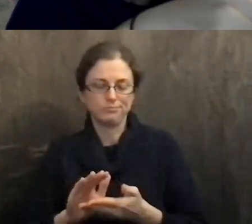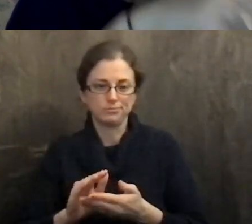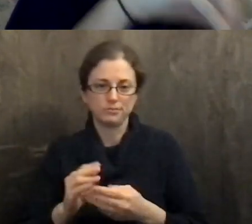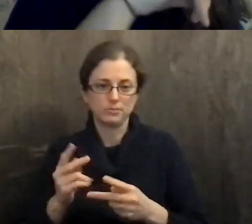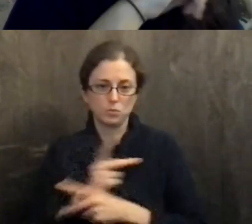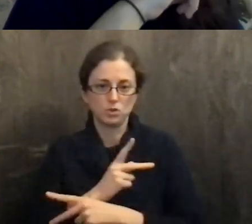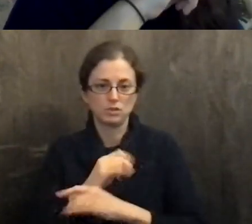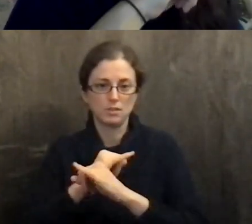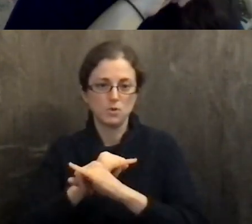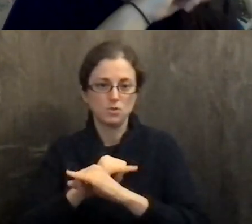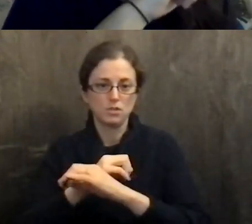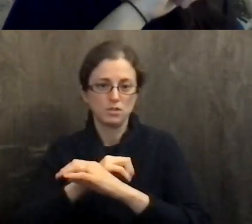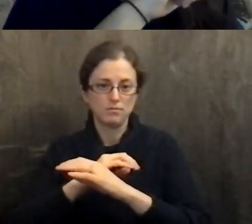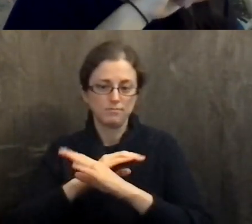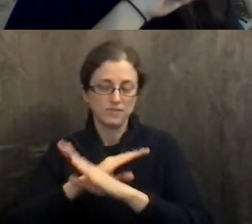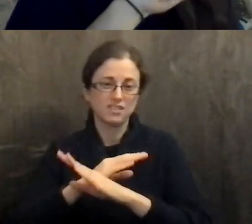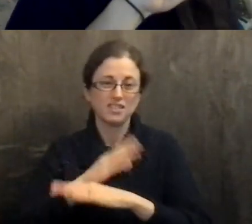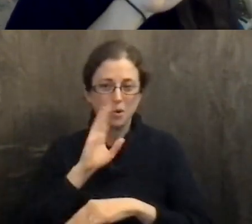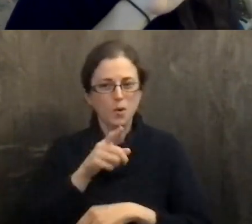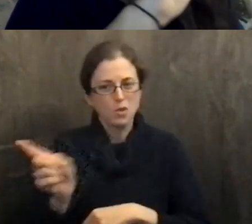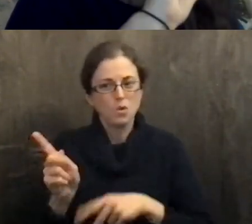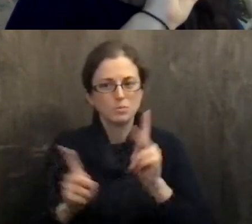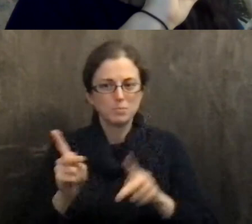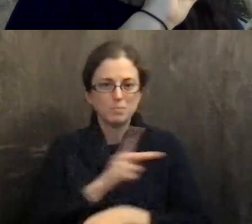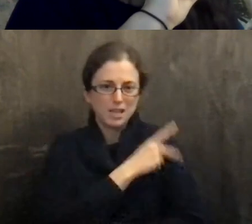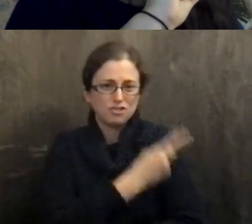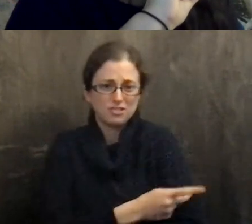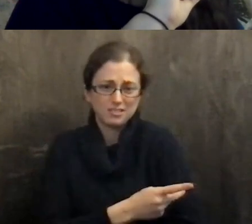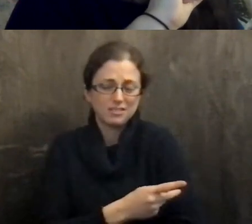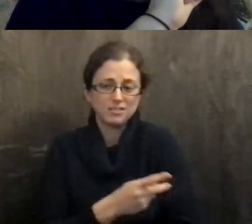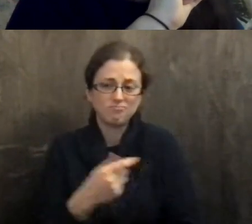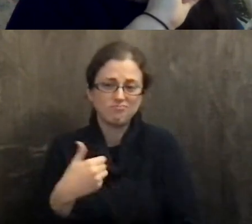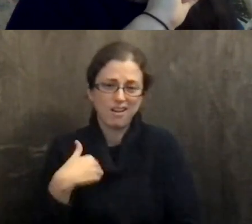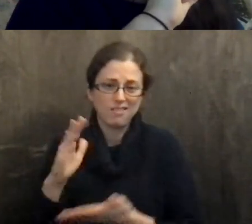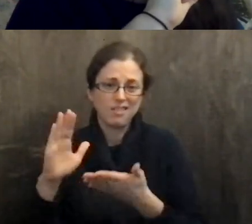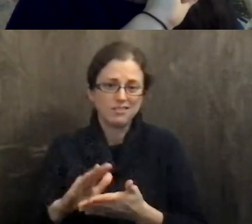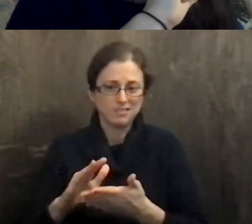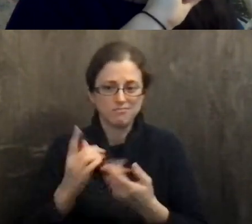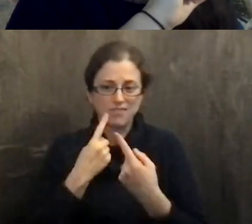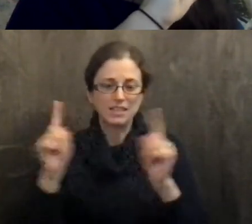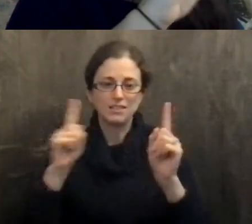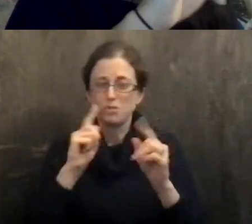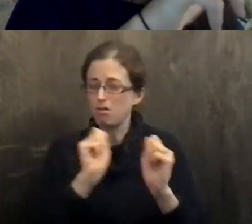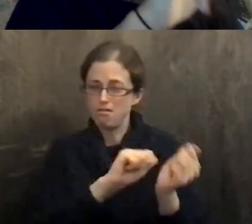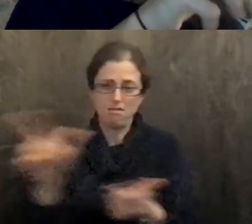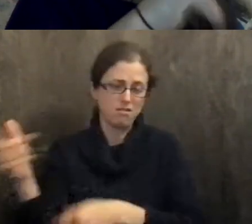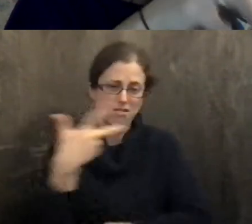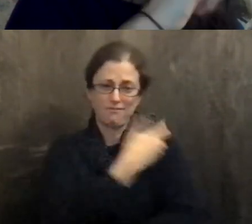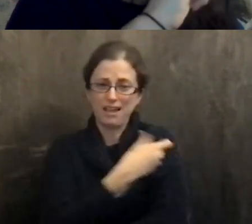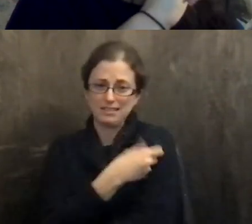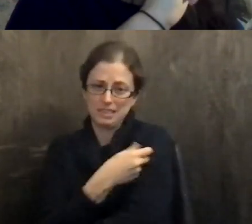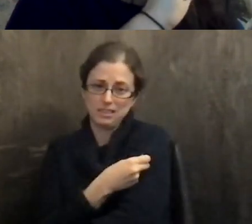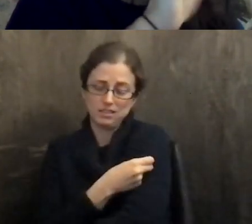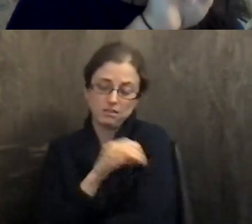less well to any vaccine, including the COVID-19 vaccine. And so if someone is